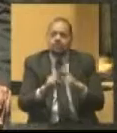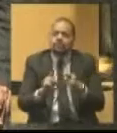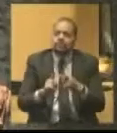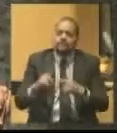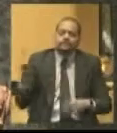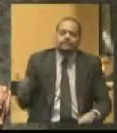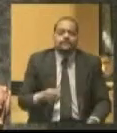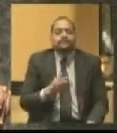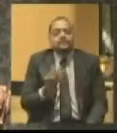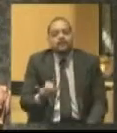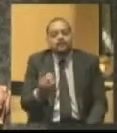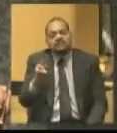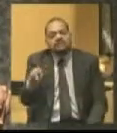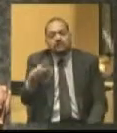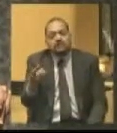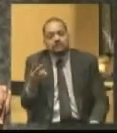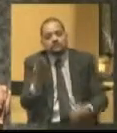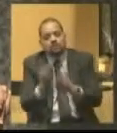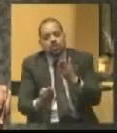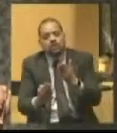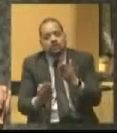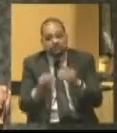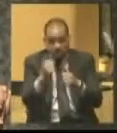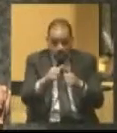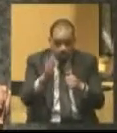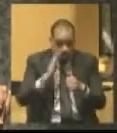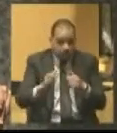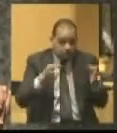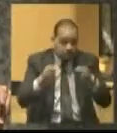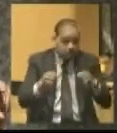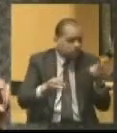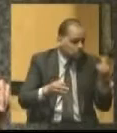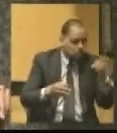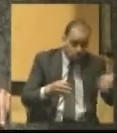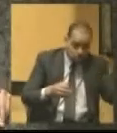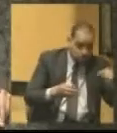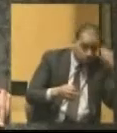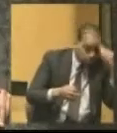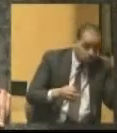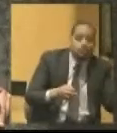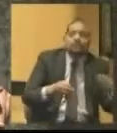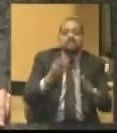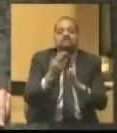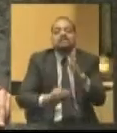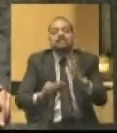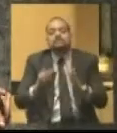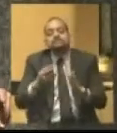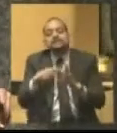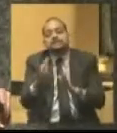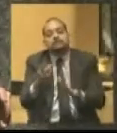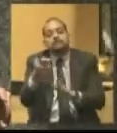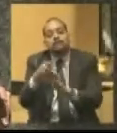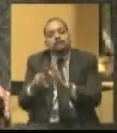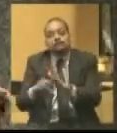shift instituted by the Emancipation Proclamation. In fact, we know so little about enticement that I'd be willing to wager that hardly anybody in this